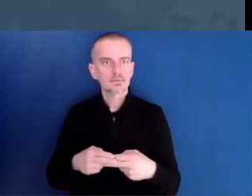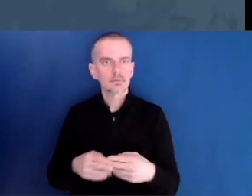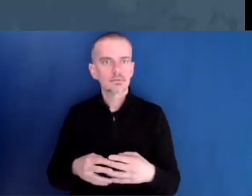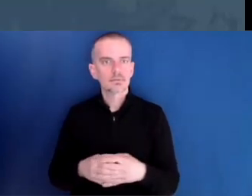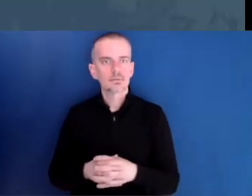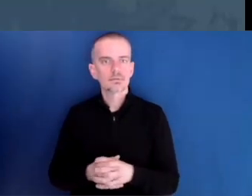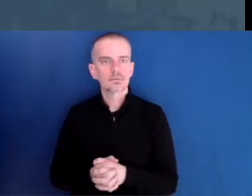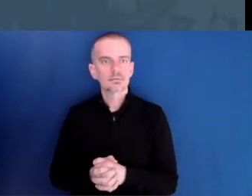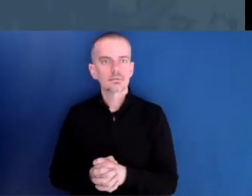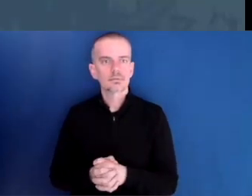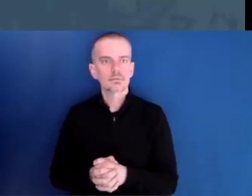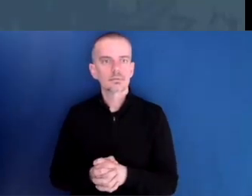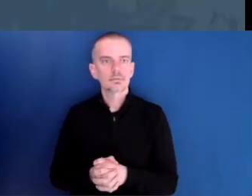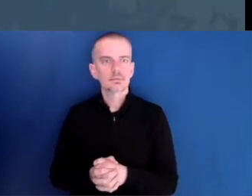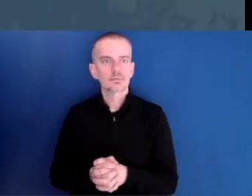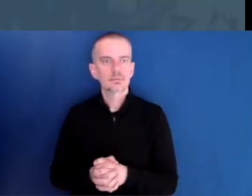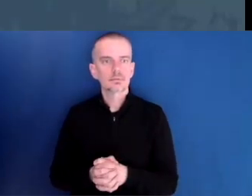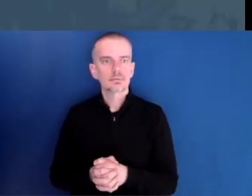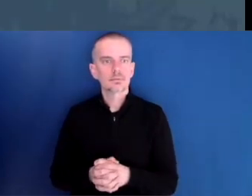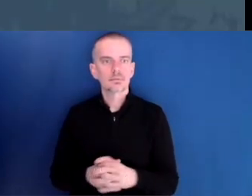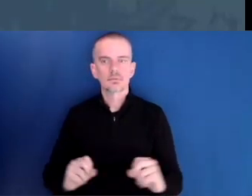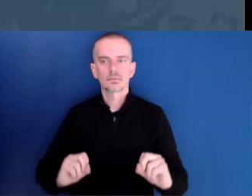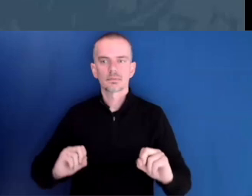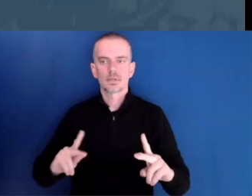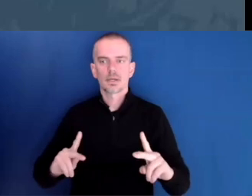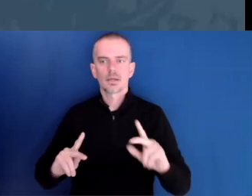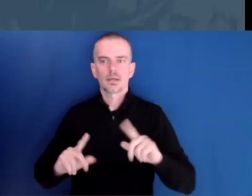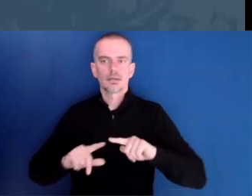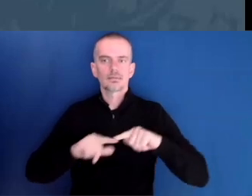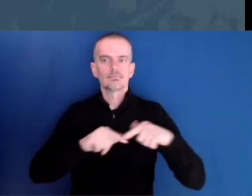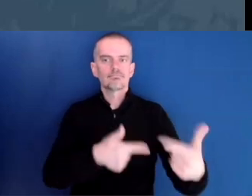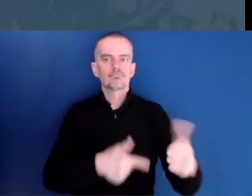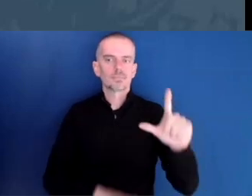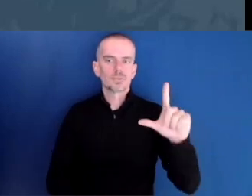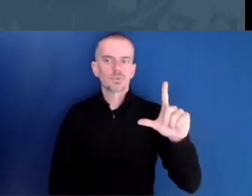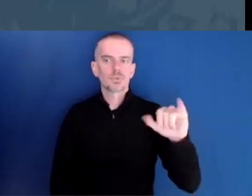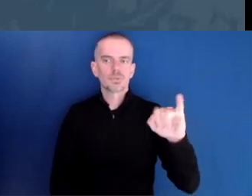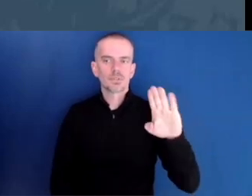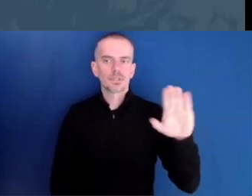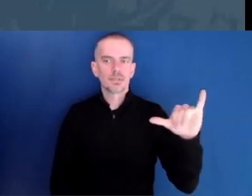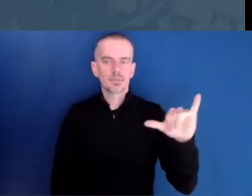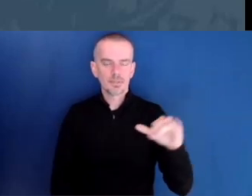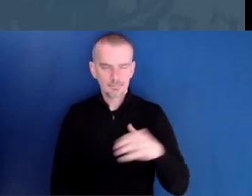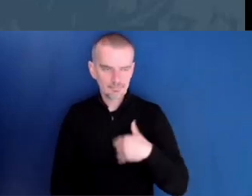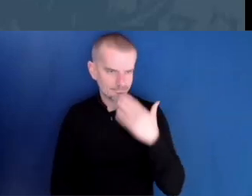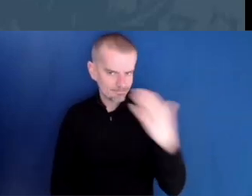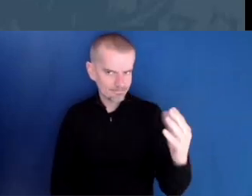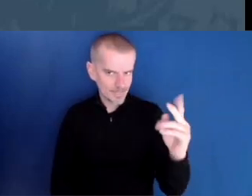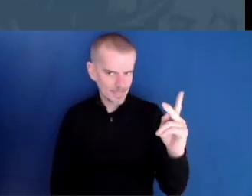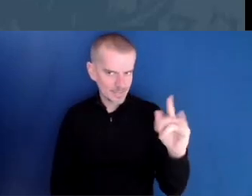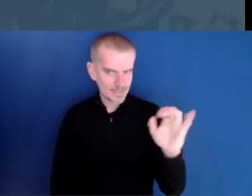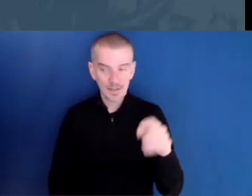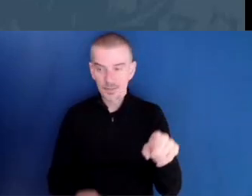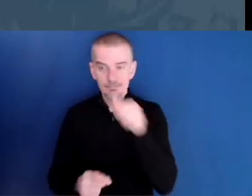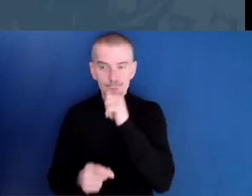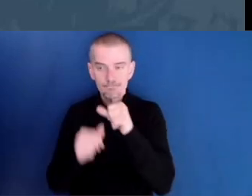Perfect. Okay, I will hand it over to Libby now. Thanks, Kyle. Thank you, everyone, for sticking with us. We are going to get